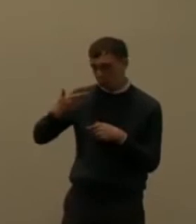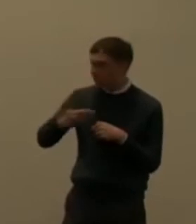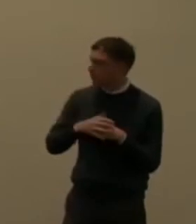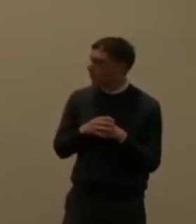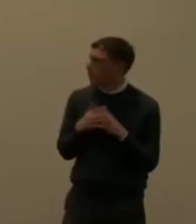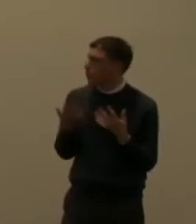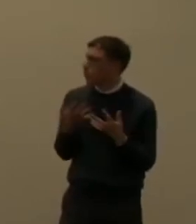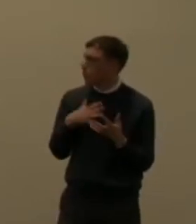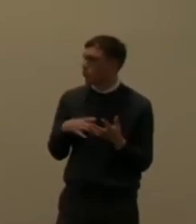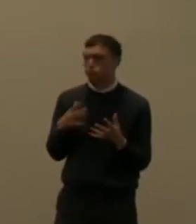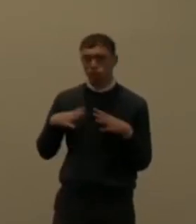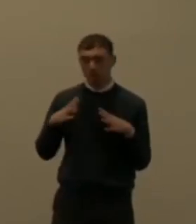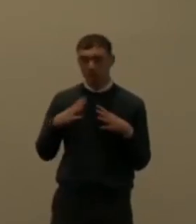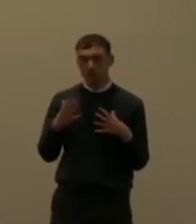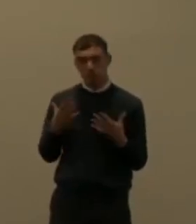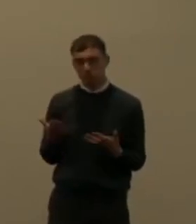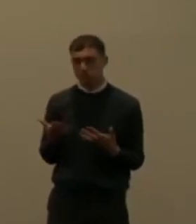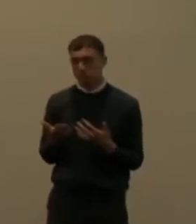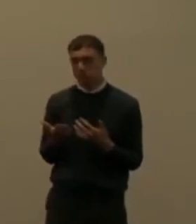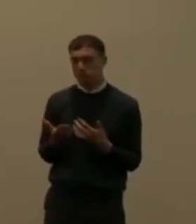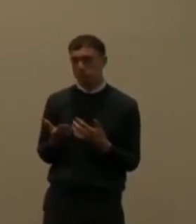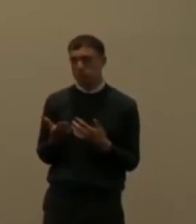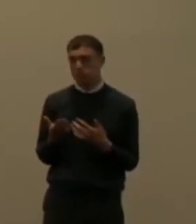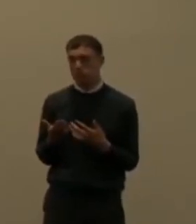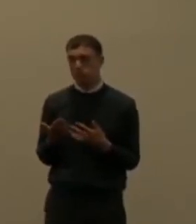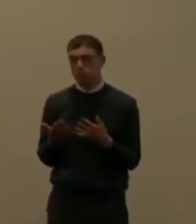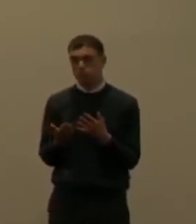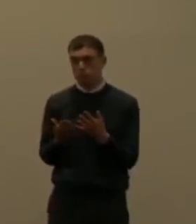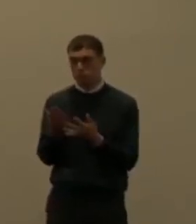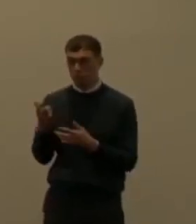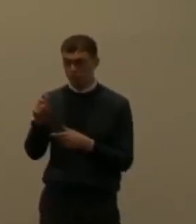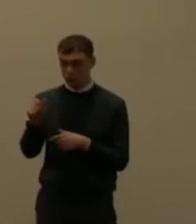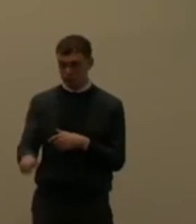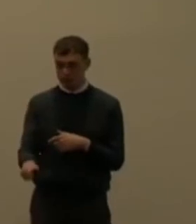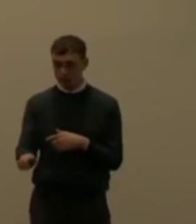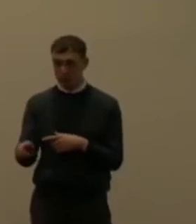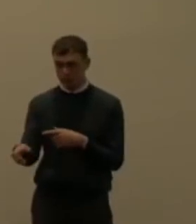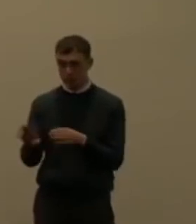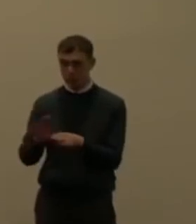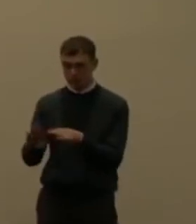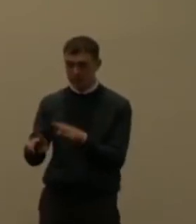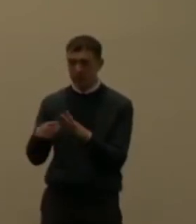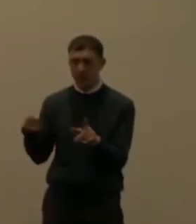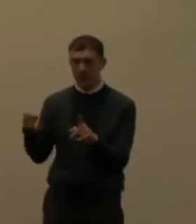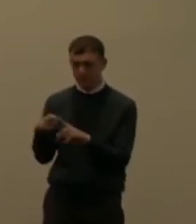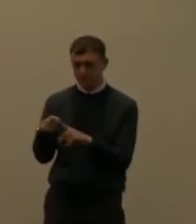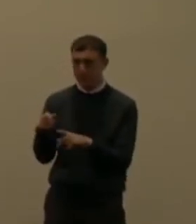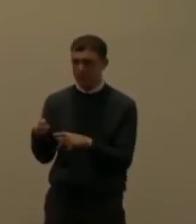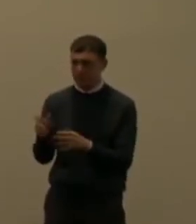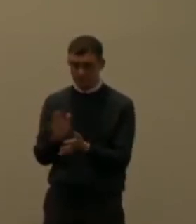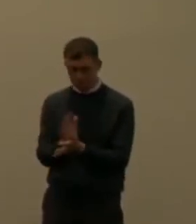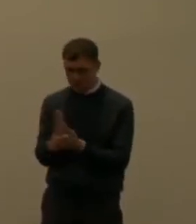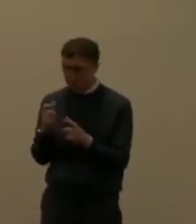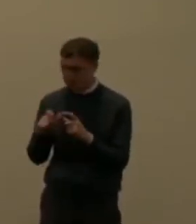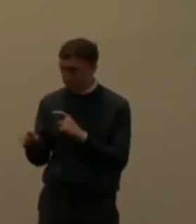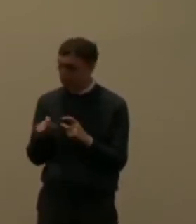And now let's say, okay, we are ready. We want to, we have the go from the customer. The customer tested the application. Our developer tested the